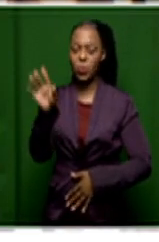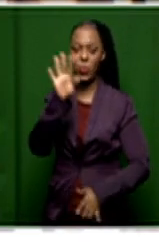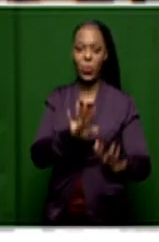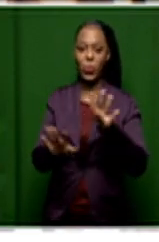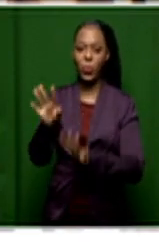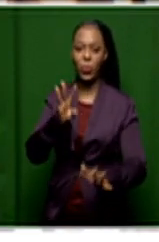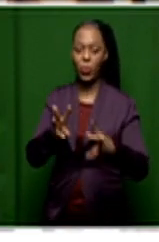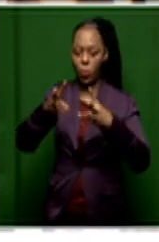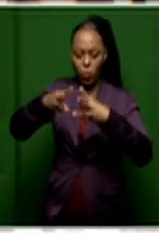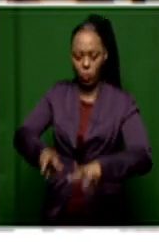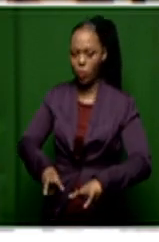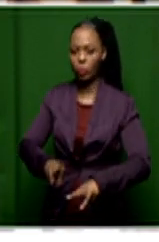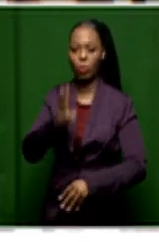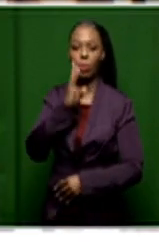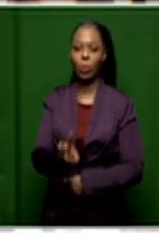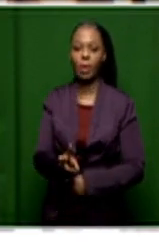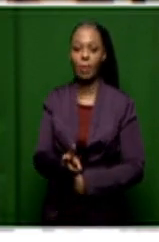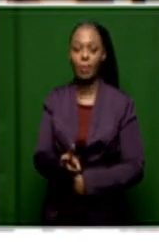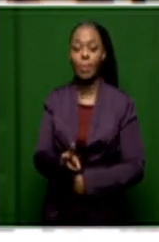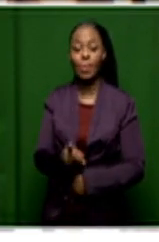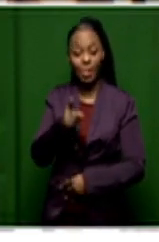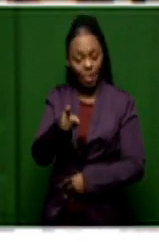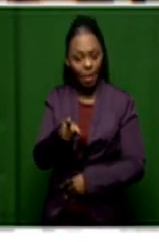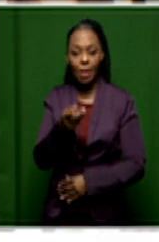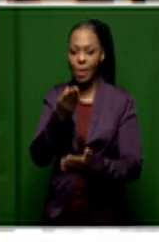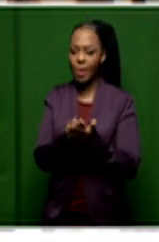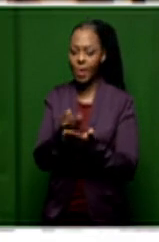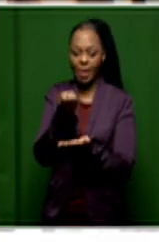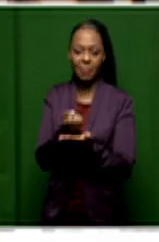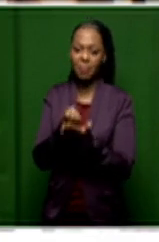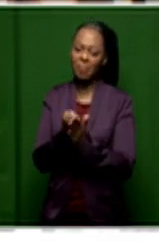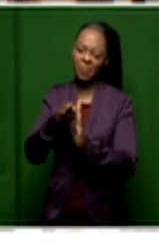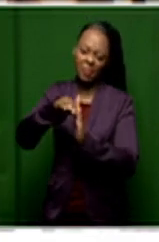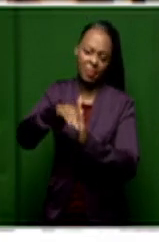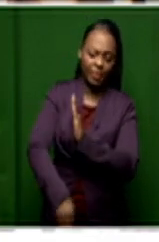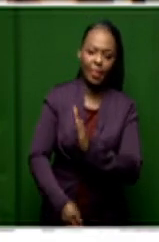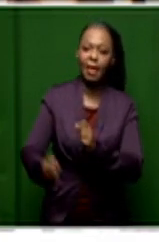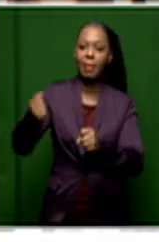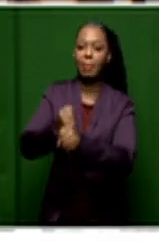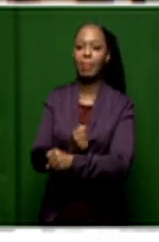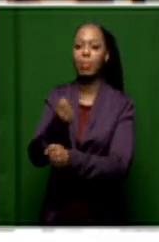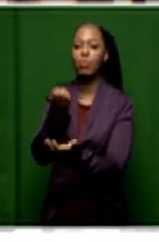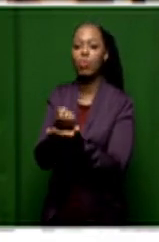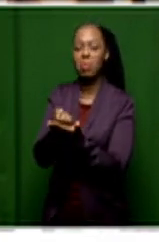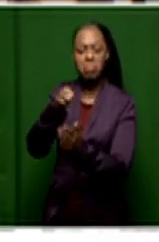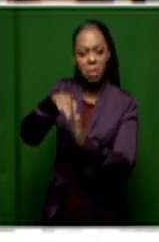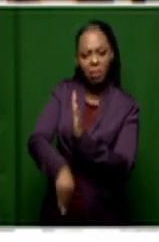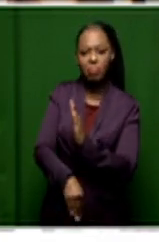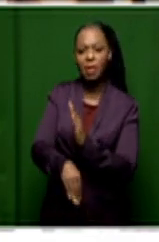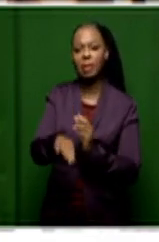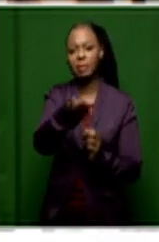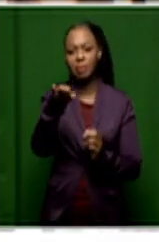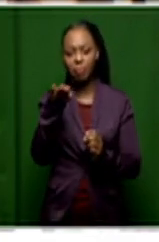that through basically printing money. We would end up in the same way as Zimbabwe, Venezuela